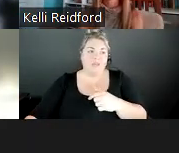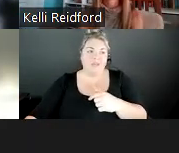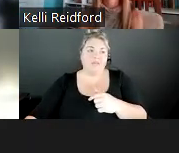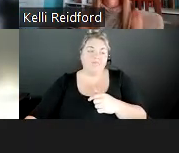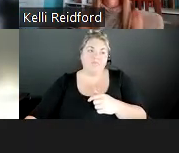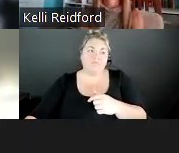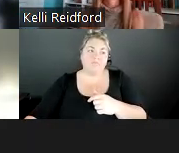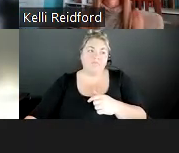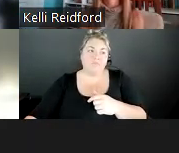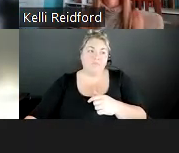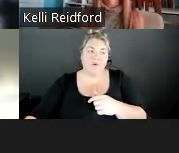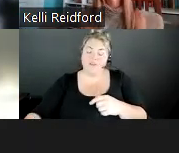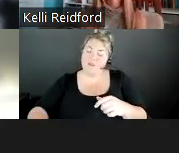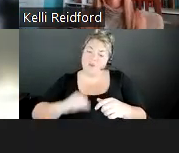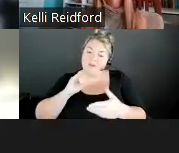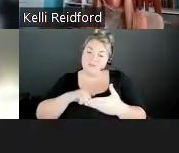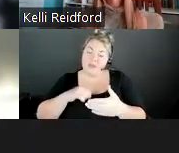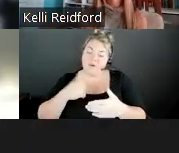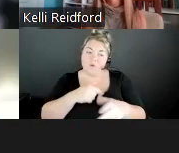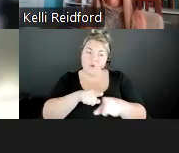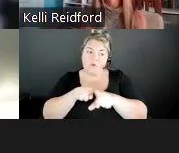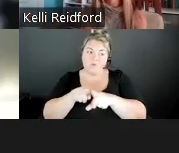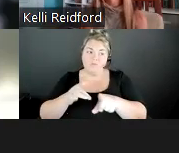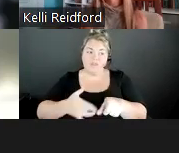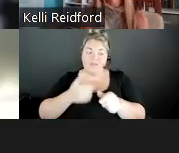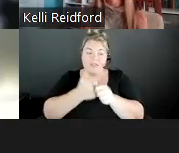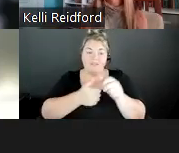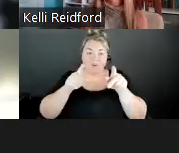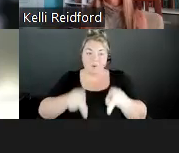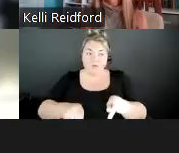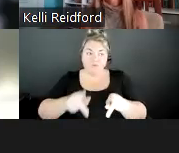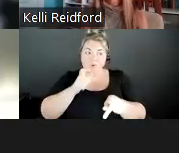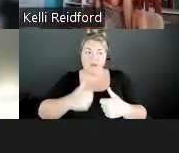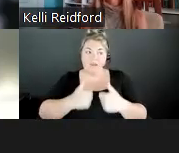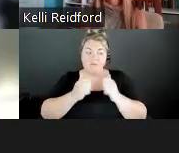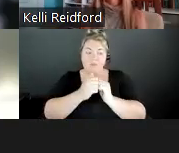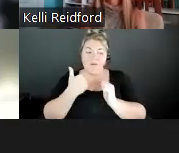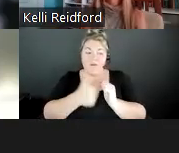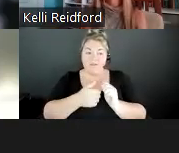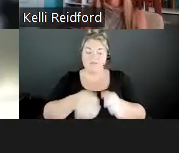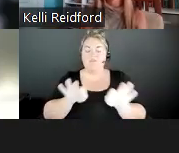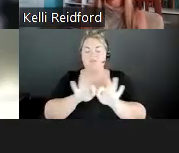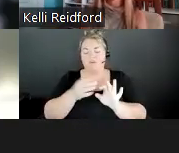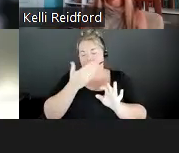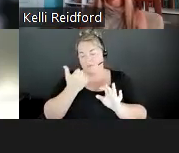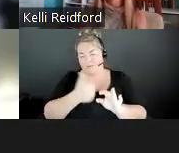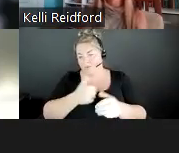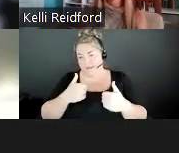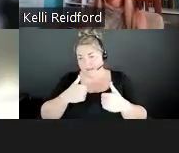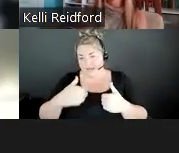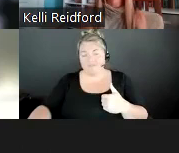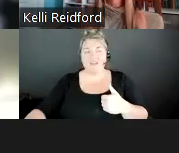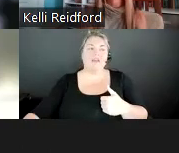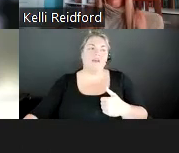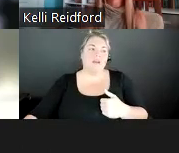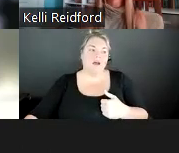and also feel that every person that lives with us deserves the best we have. And we